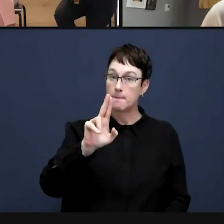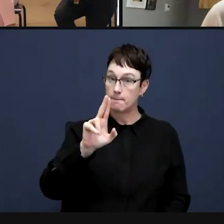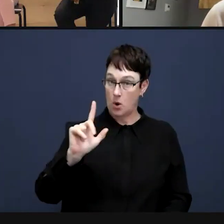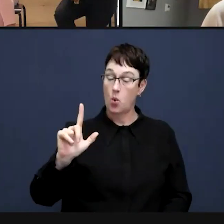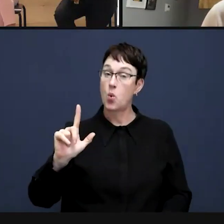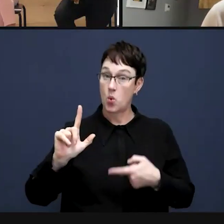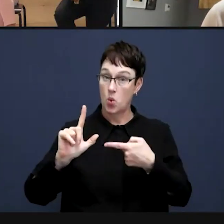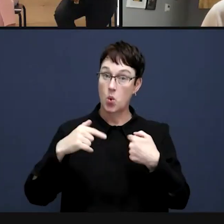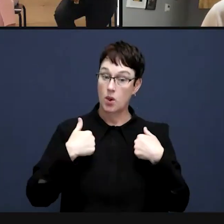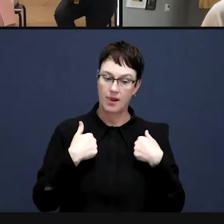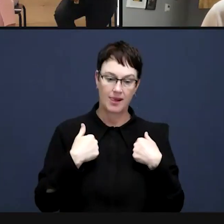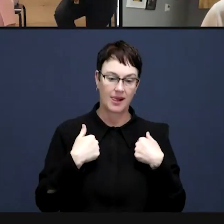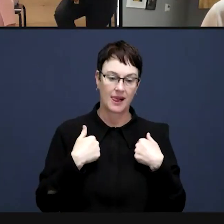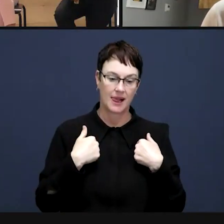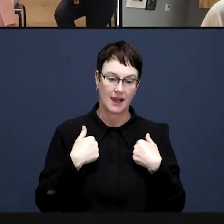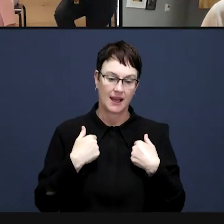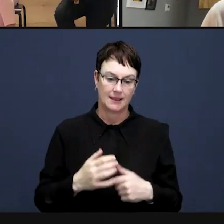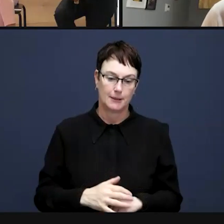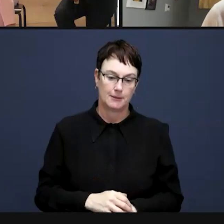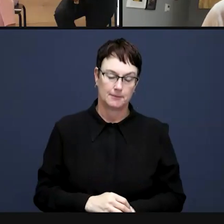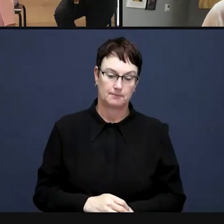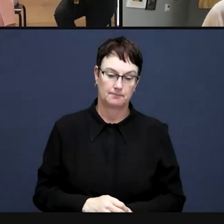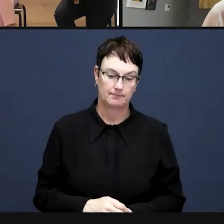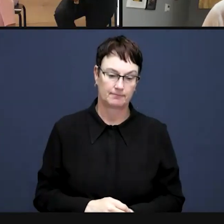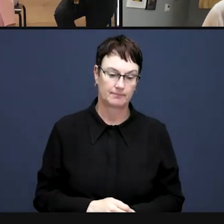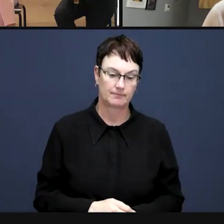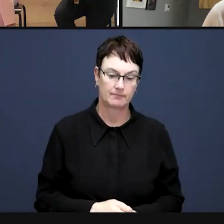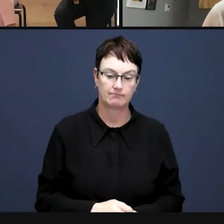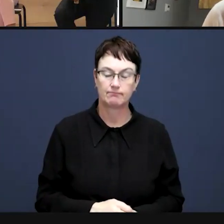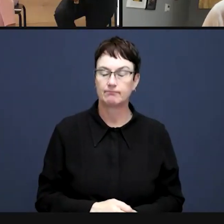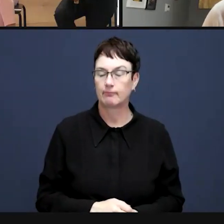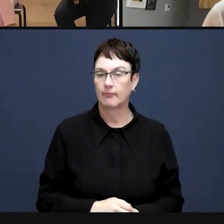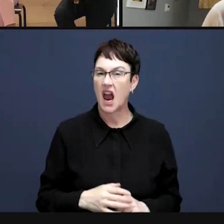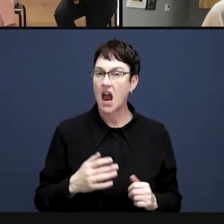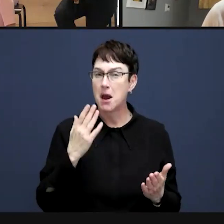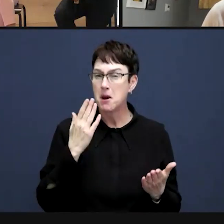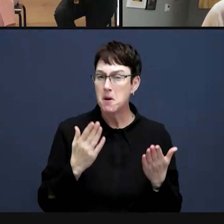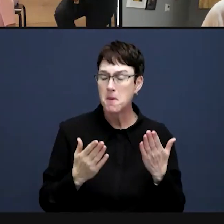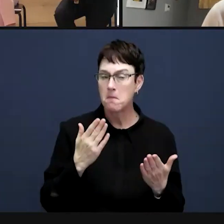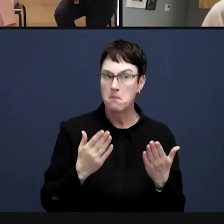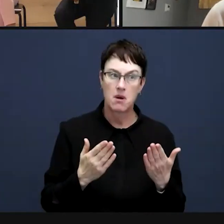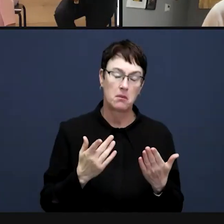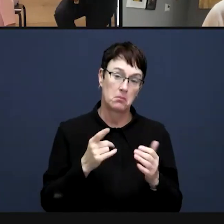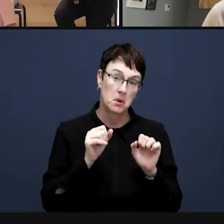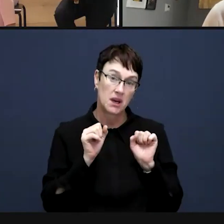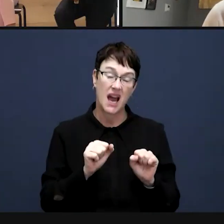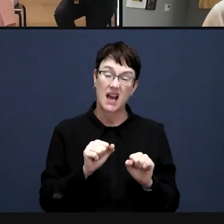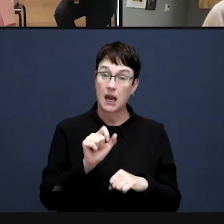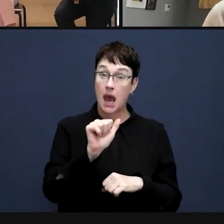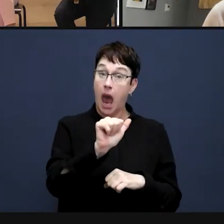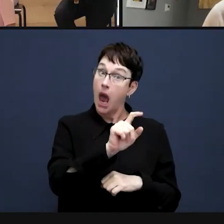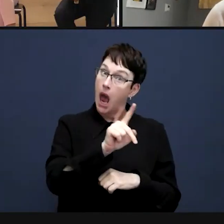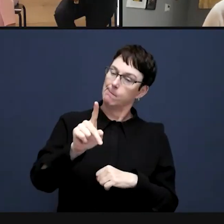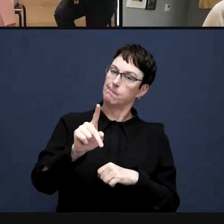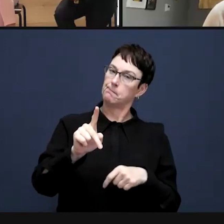know that like maybe a nice idea for the bucket list, but maybe there's also certification possible for apps as well, because like